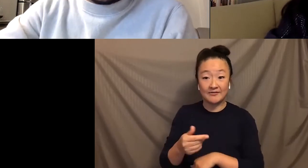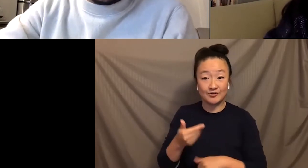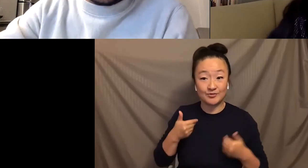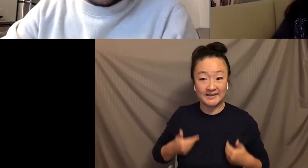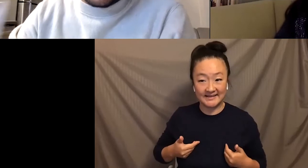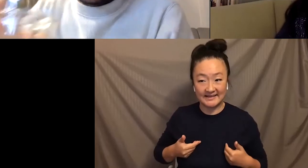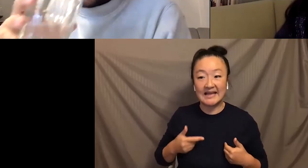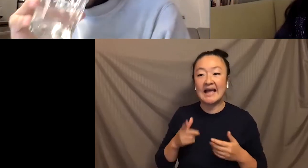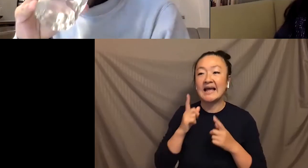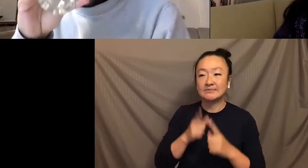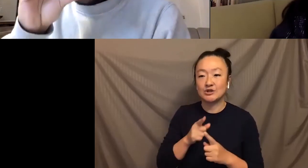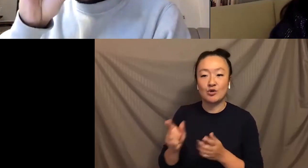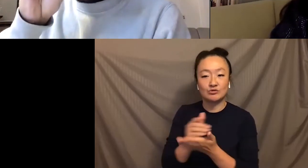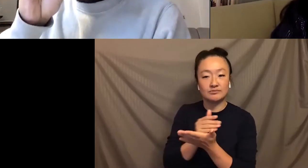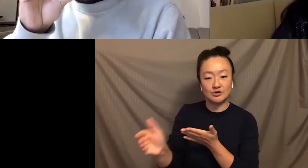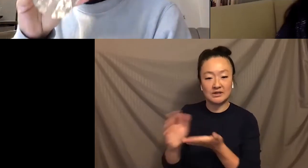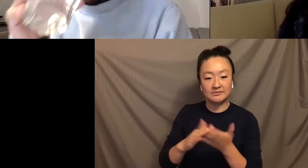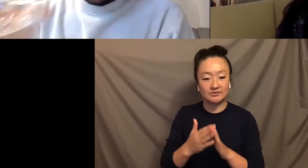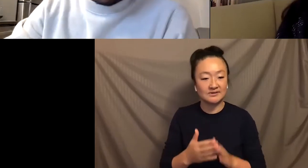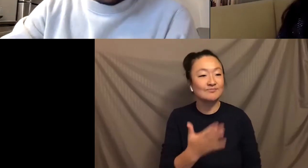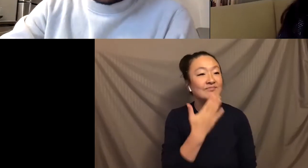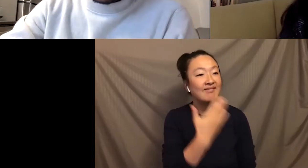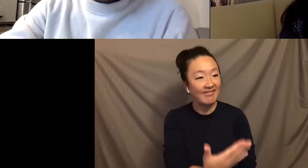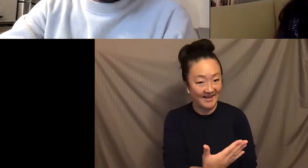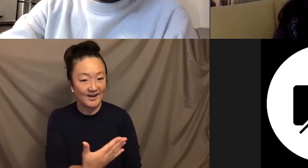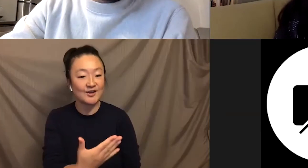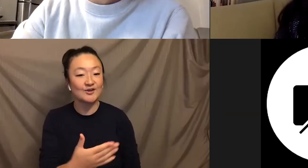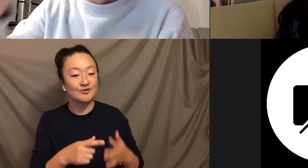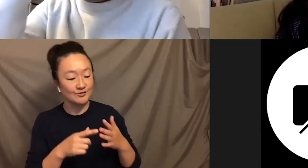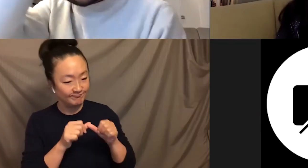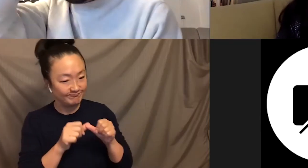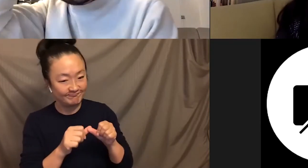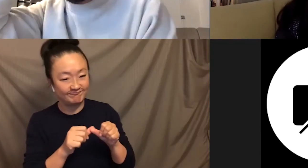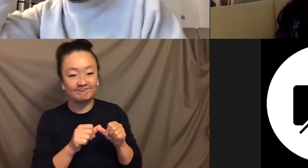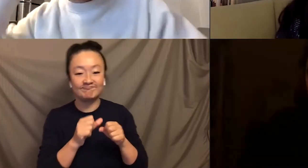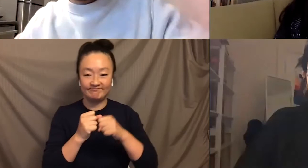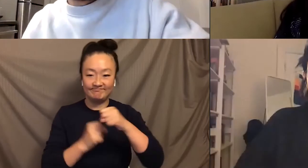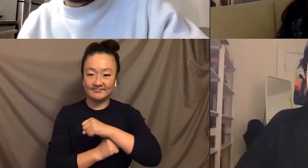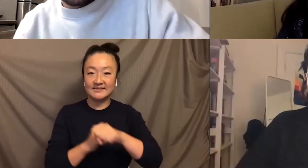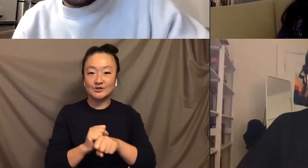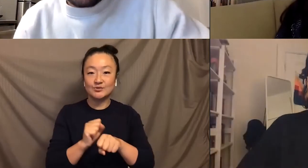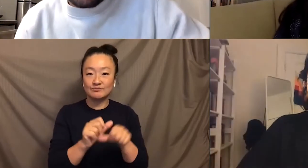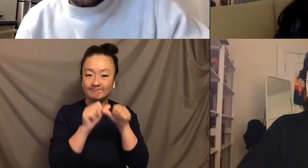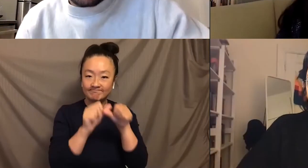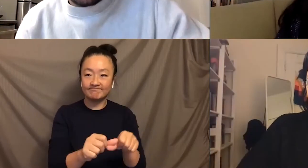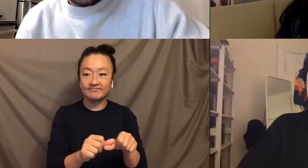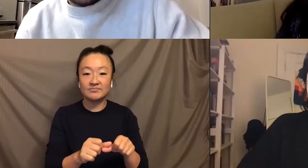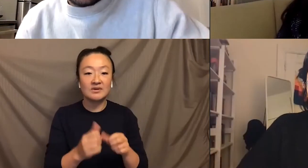Well, thank you for continuing to lay the groundwork for, folks coming